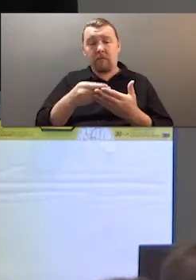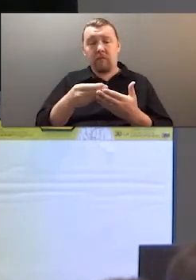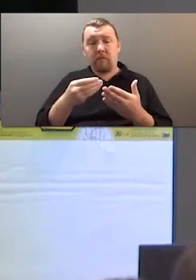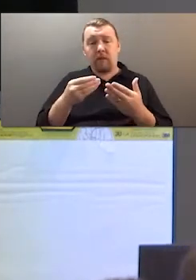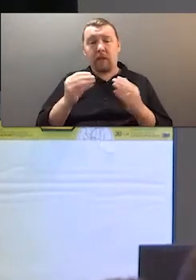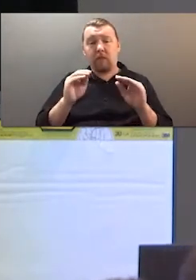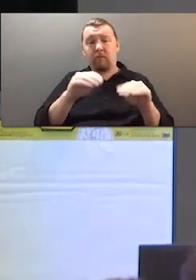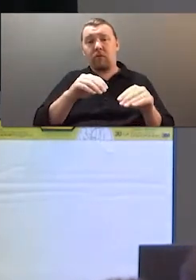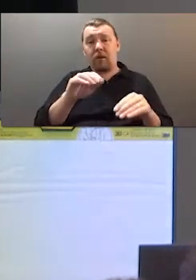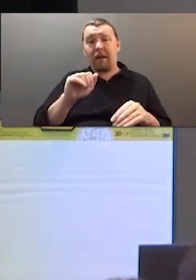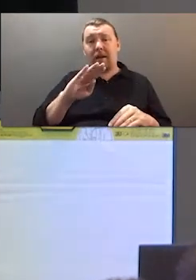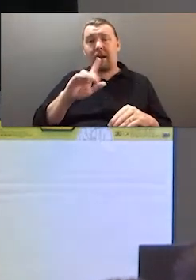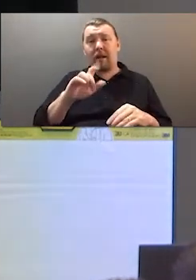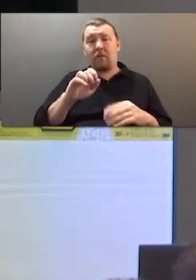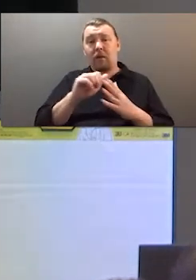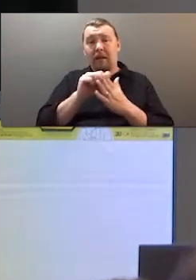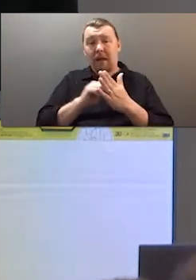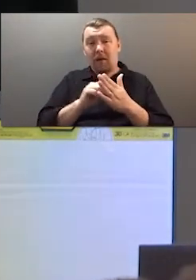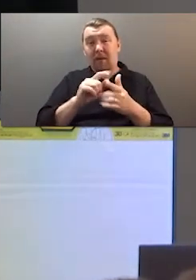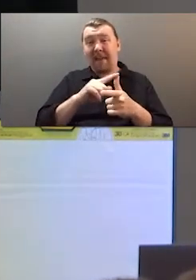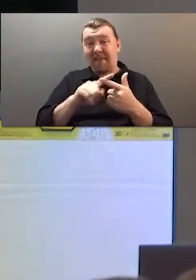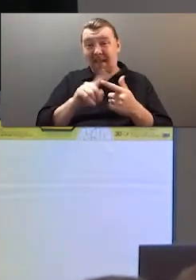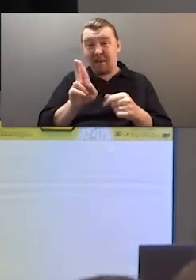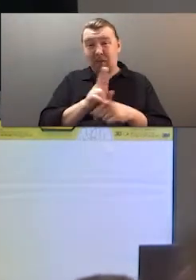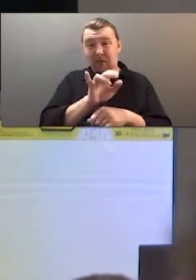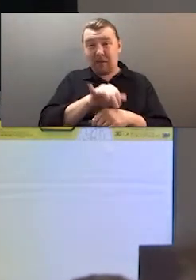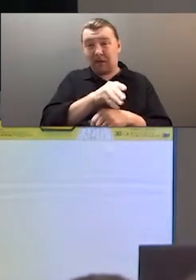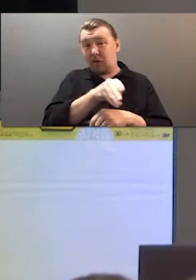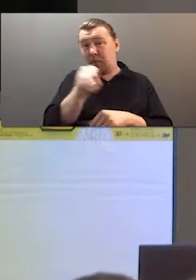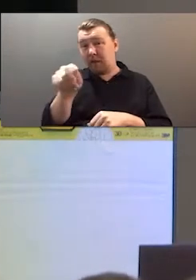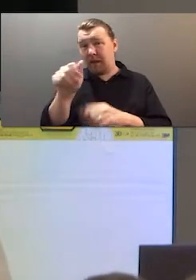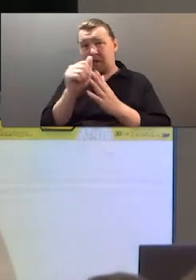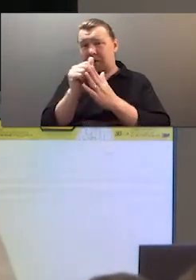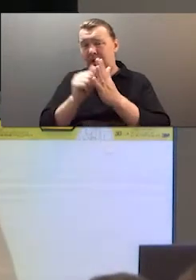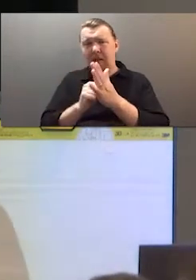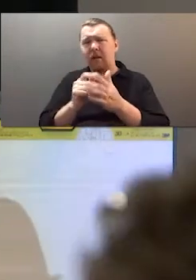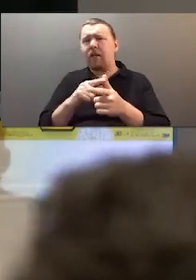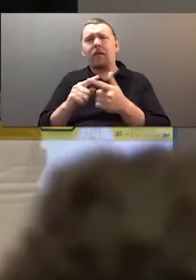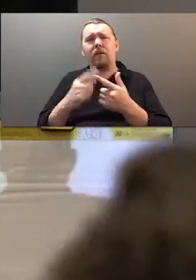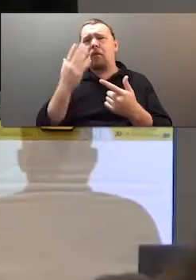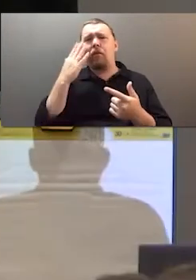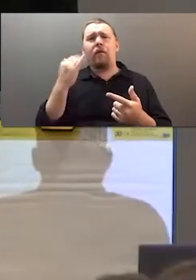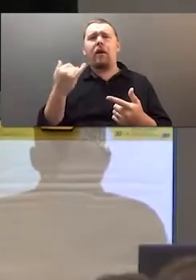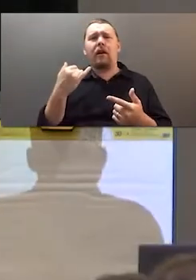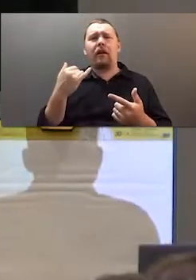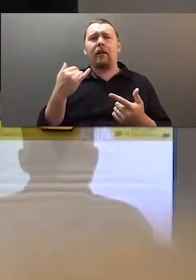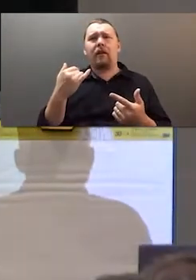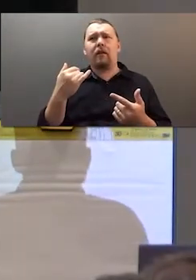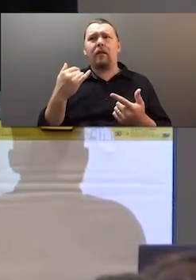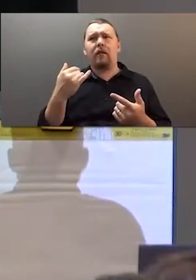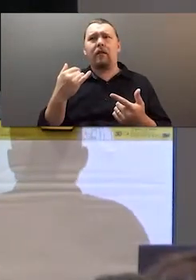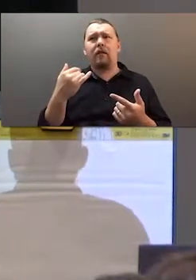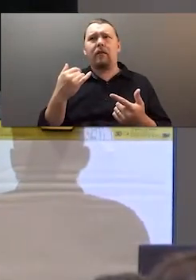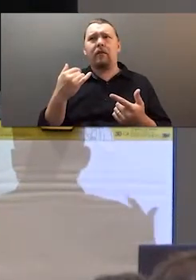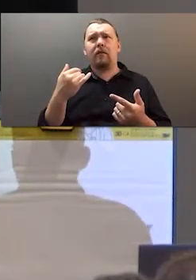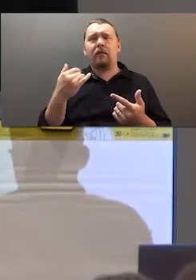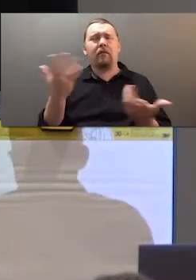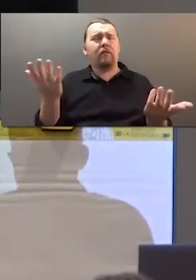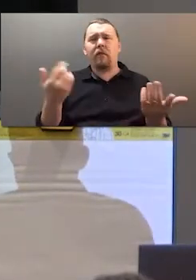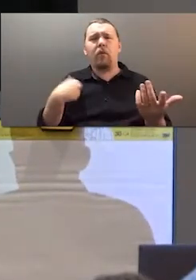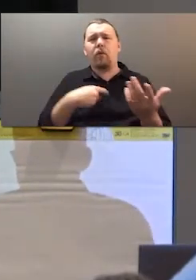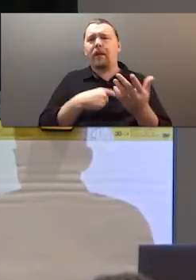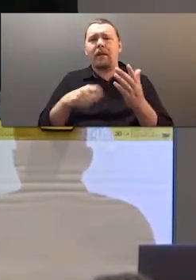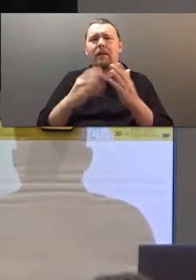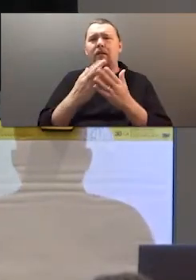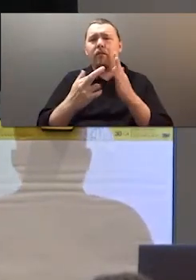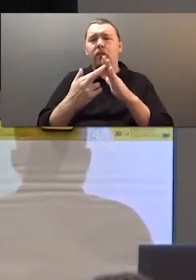and then use that to pay their housing, well, that's bright. Then why should we got to put some kind of rules in